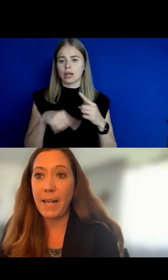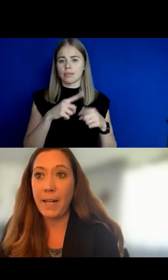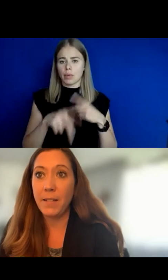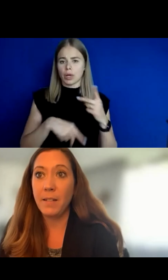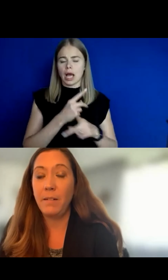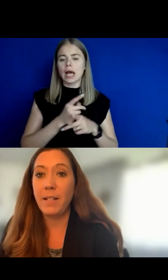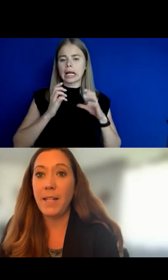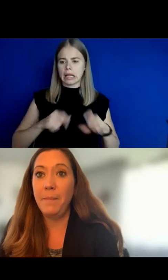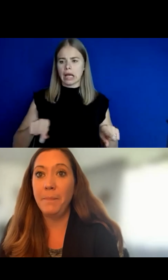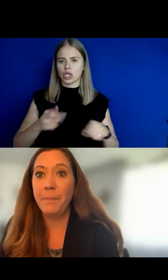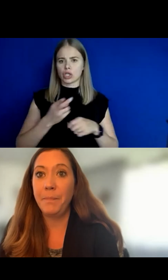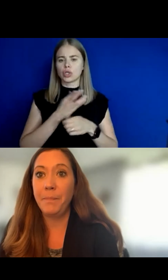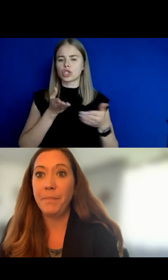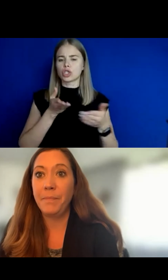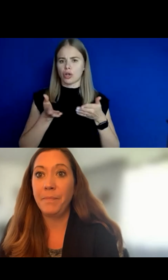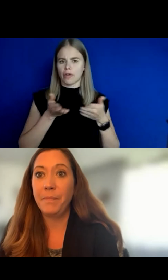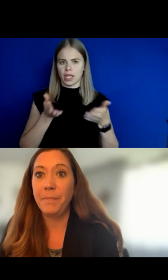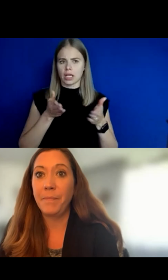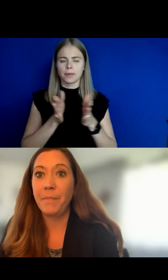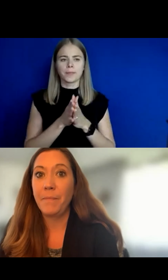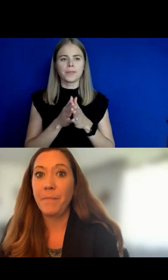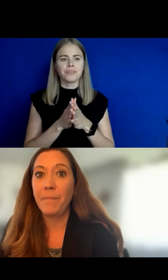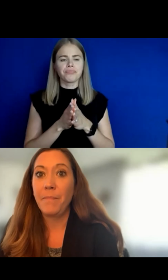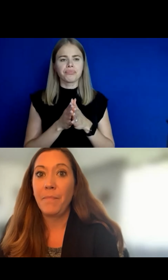community-based settings. Next slide.